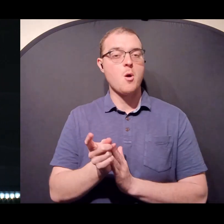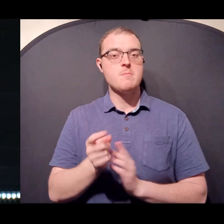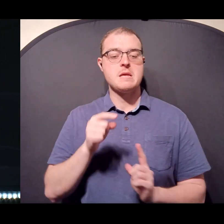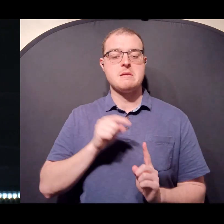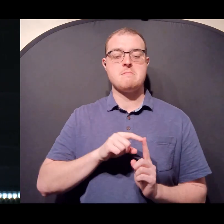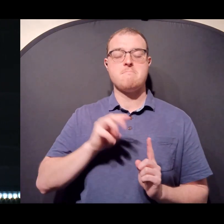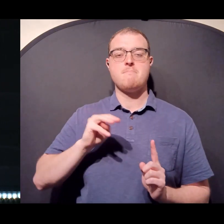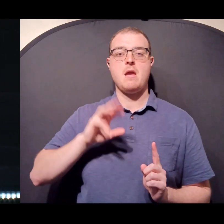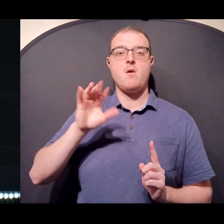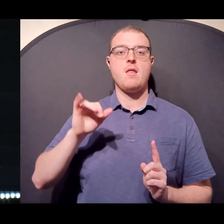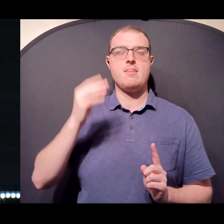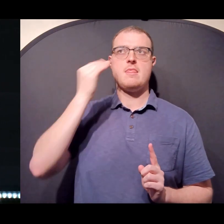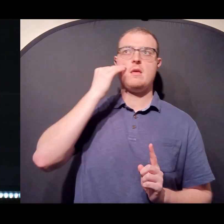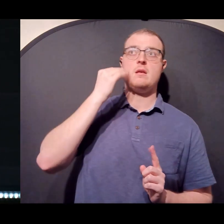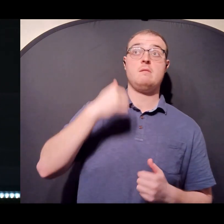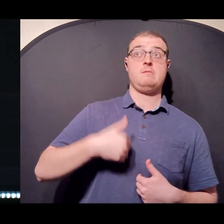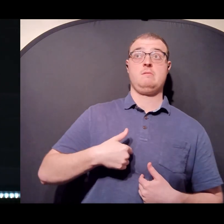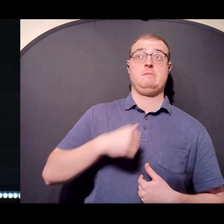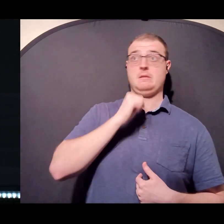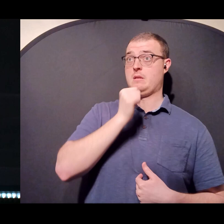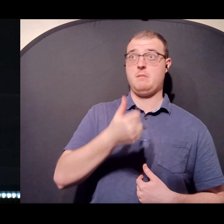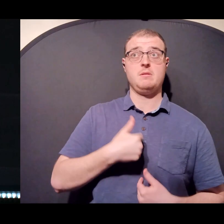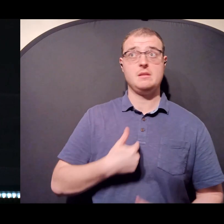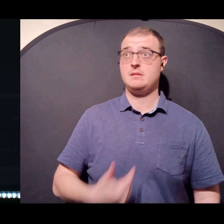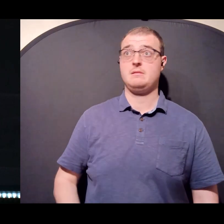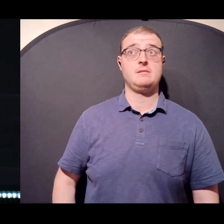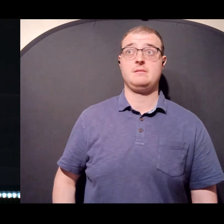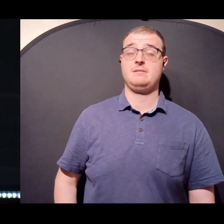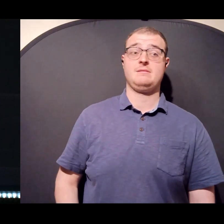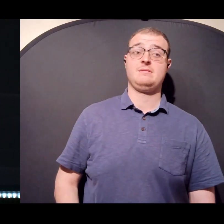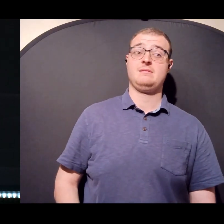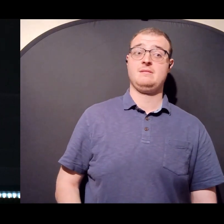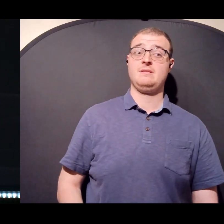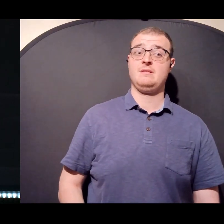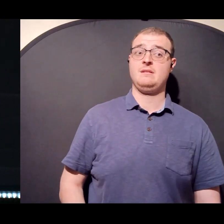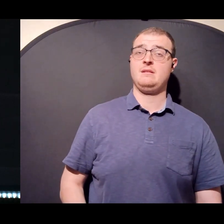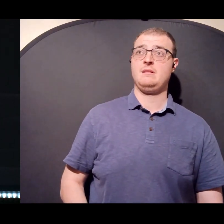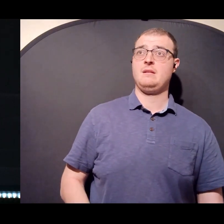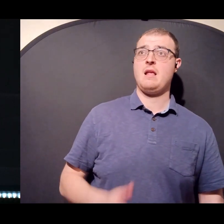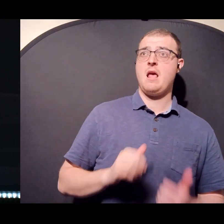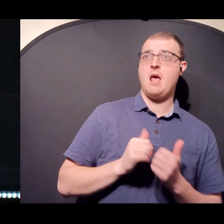But I wonder if for a moment if Mary goes, not with me.